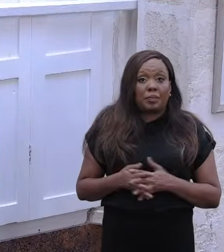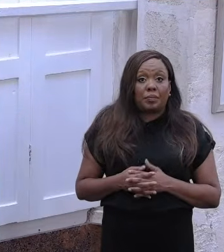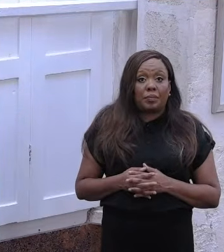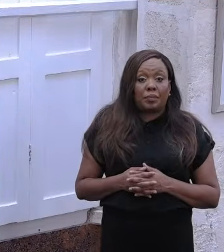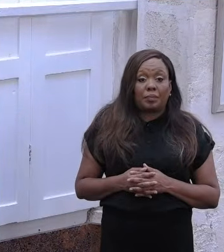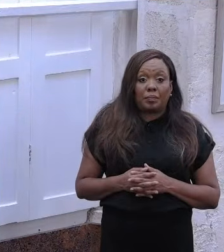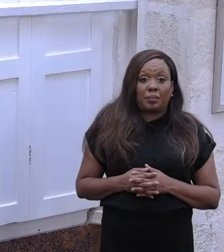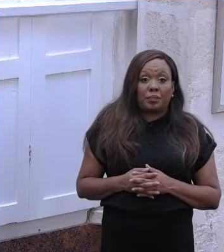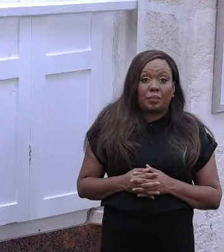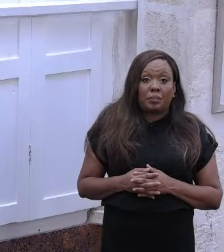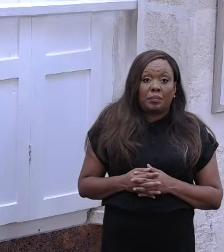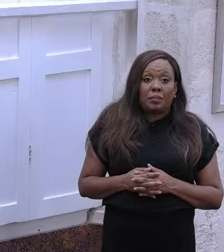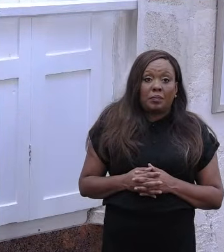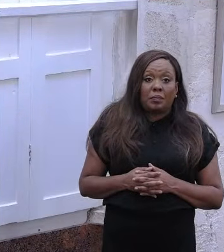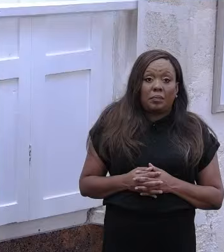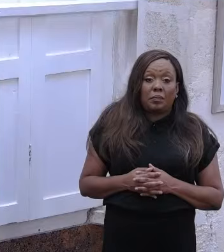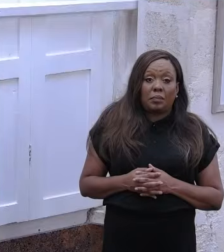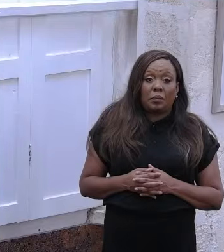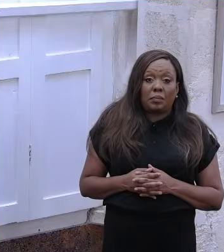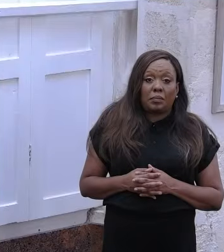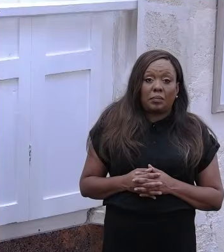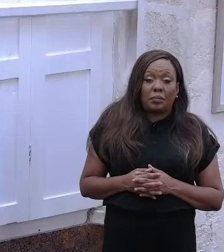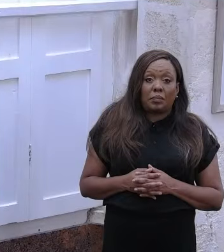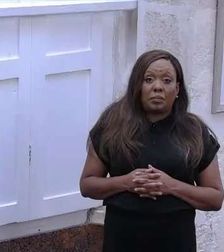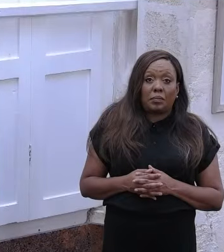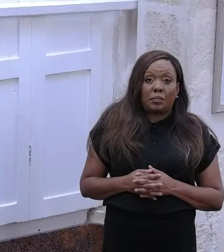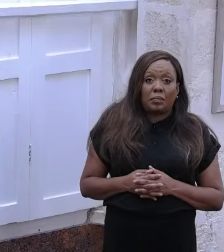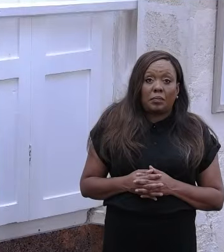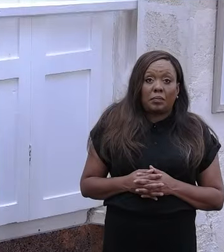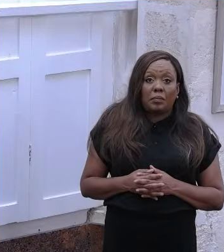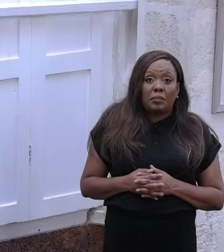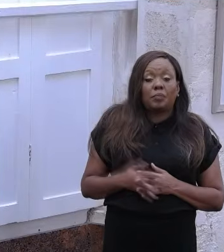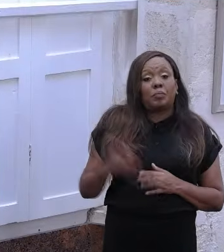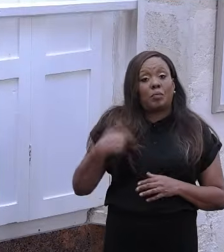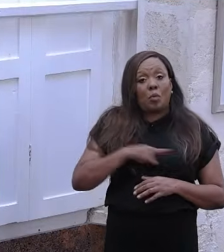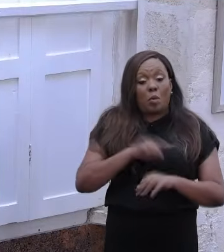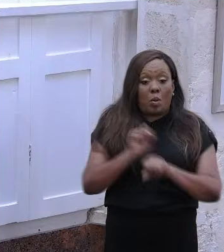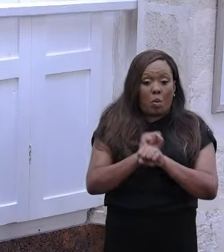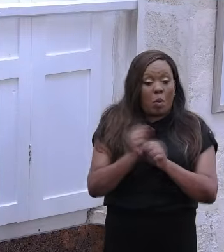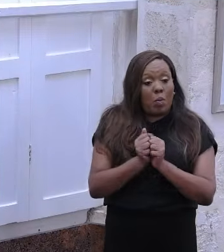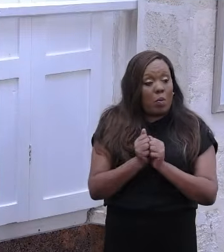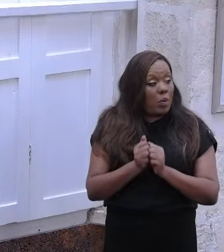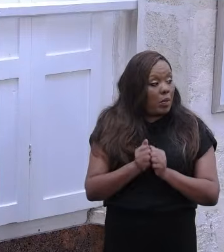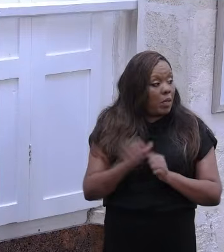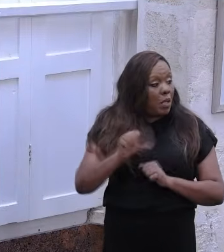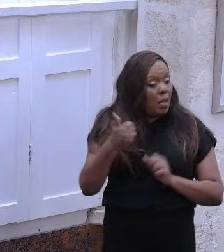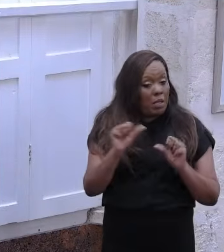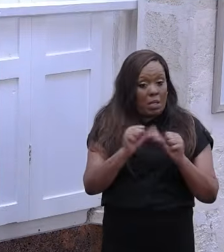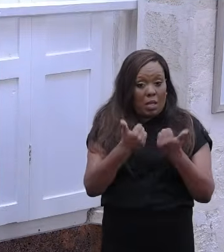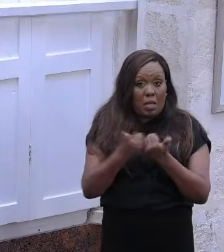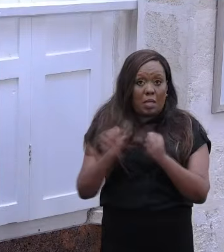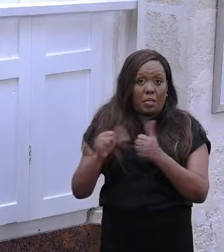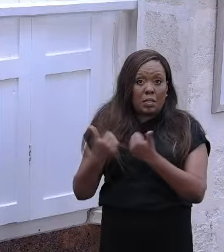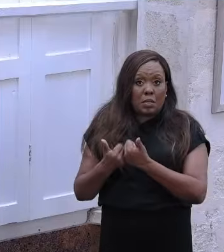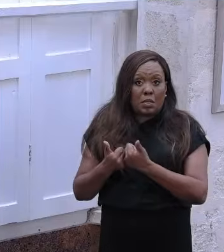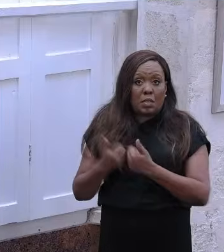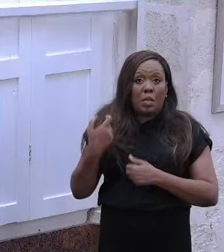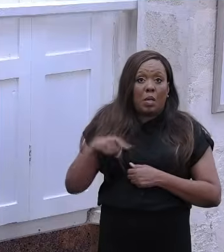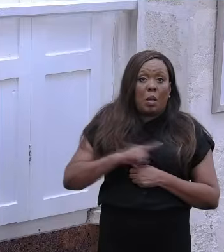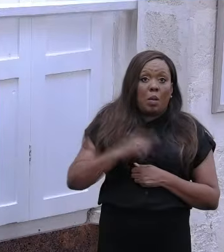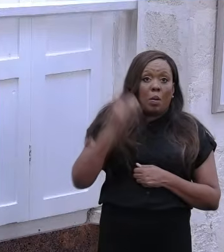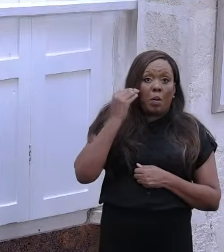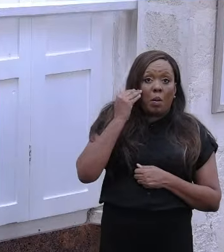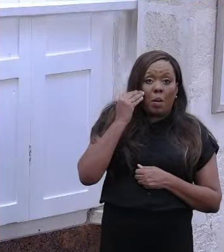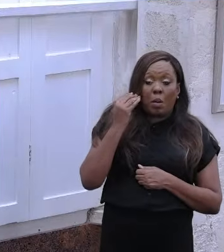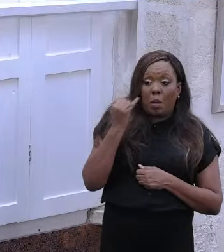yes, we work along with our security agencies and we can tell whether or not you